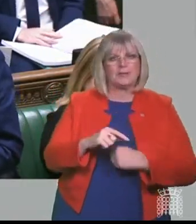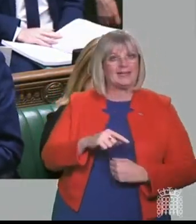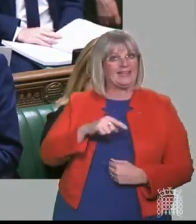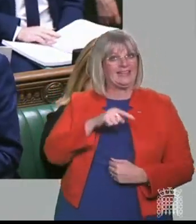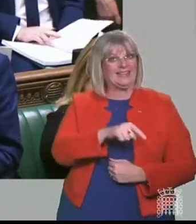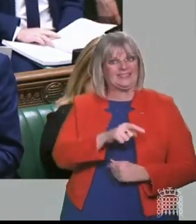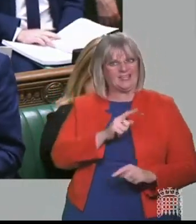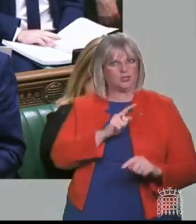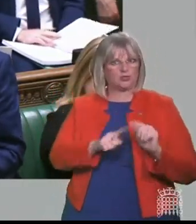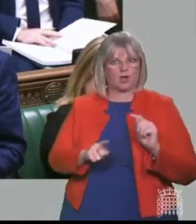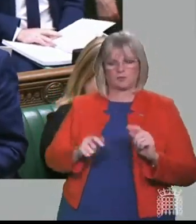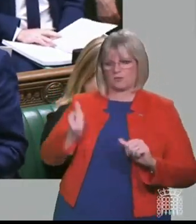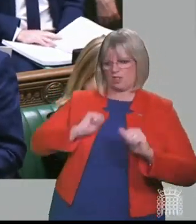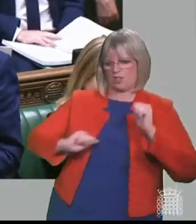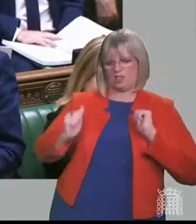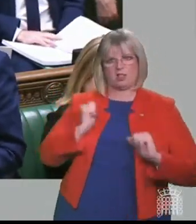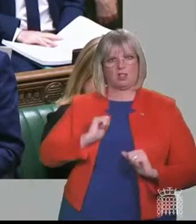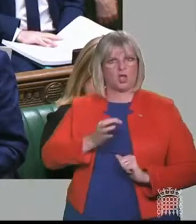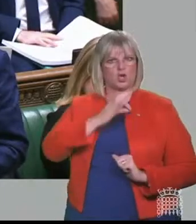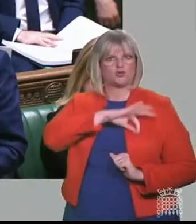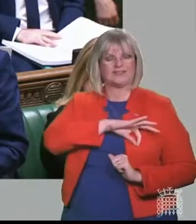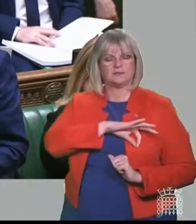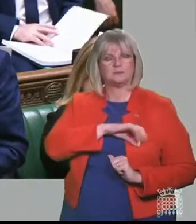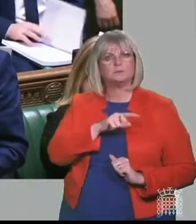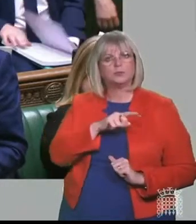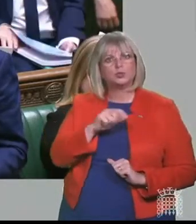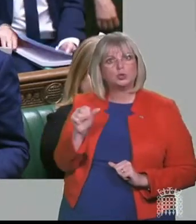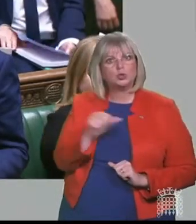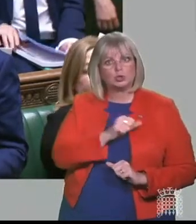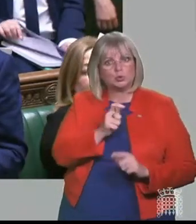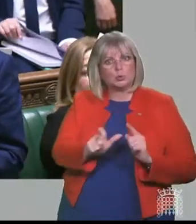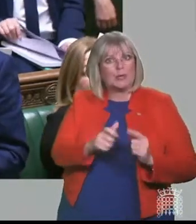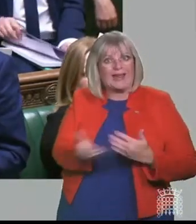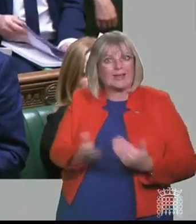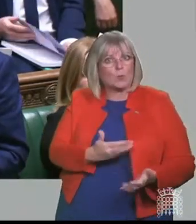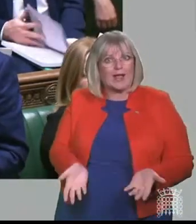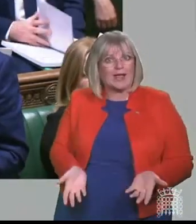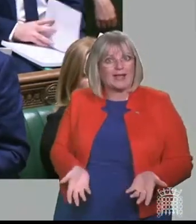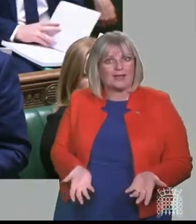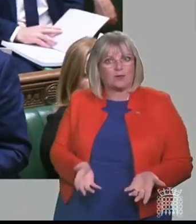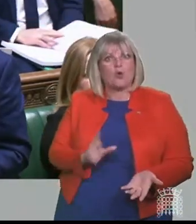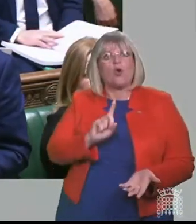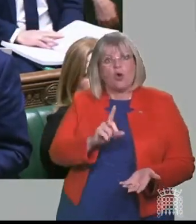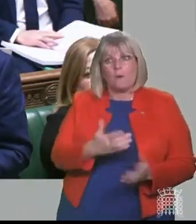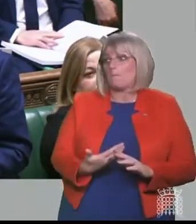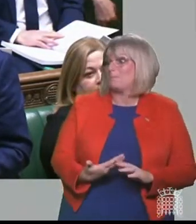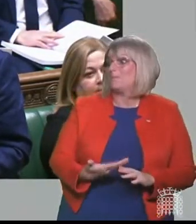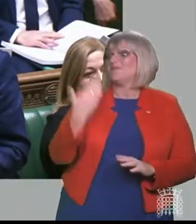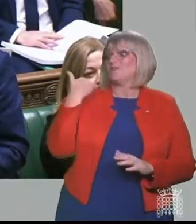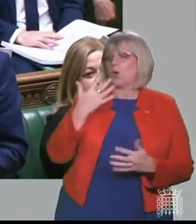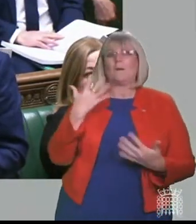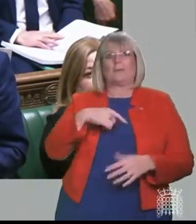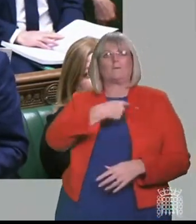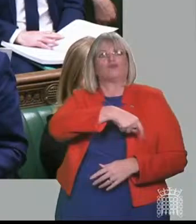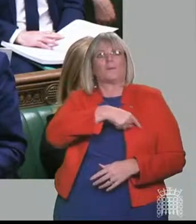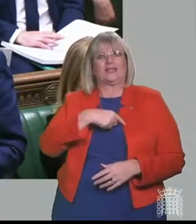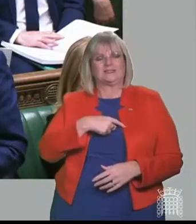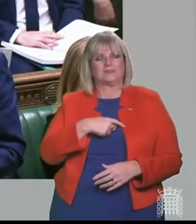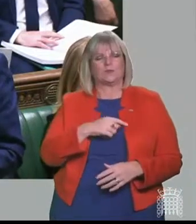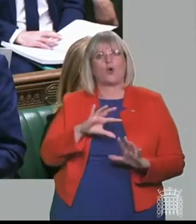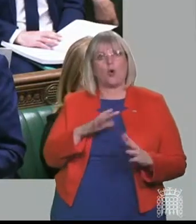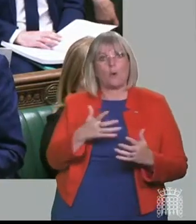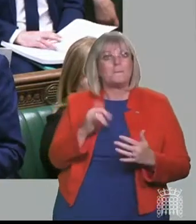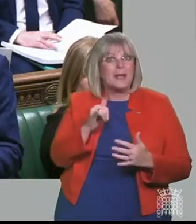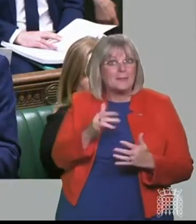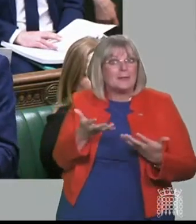that he should be doing anyway, that they promised to do, or indeed things that they've already done and they're now taking backward